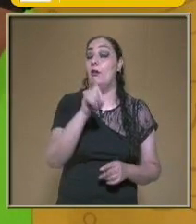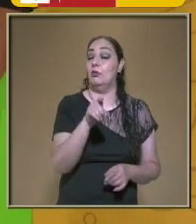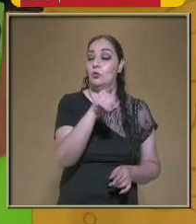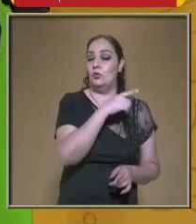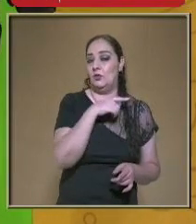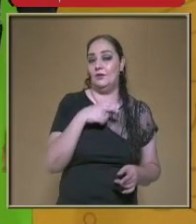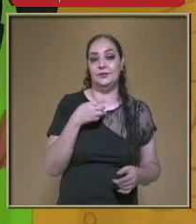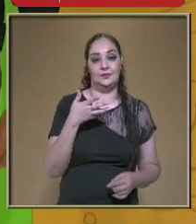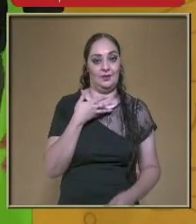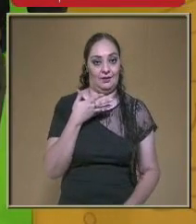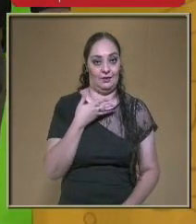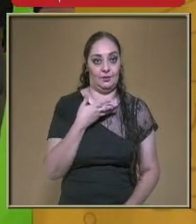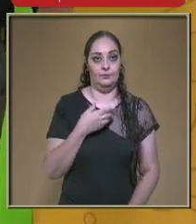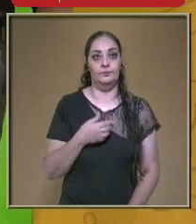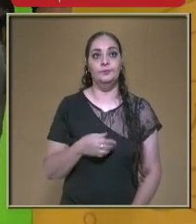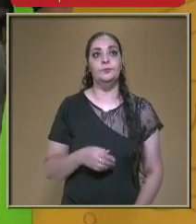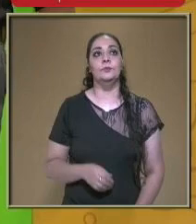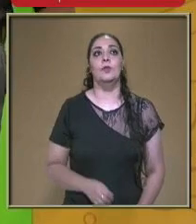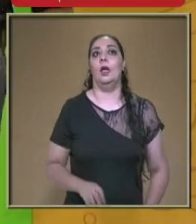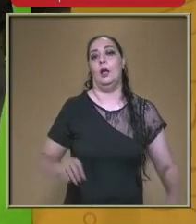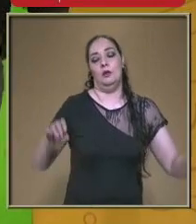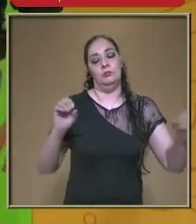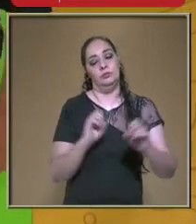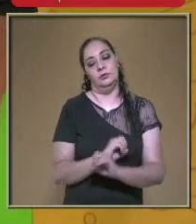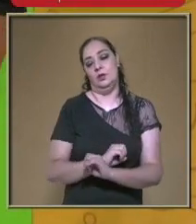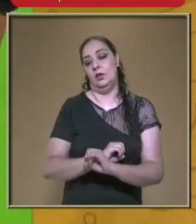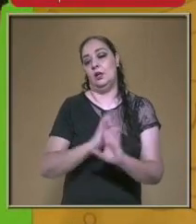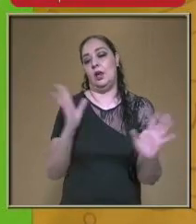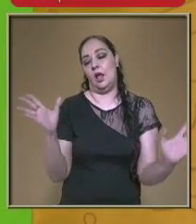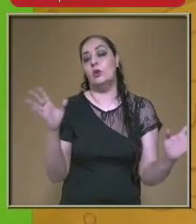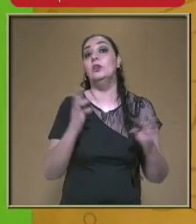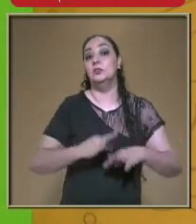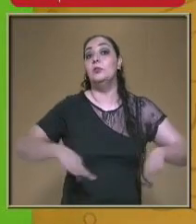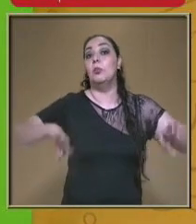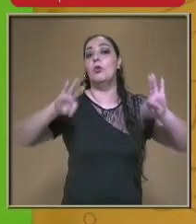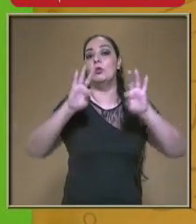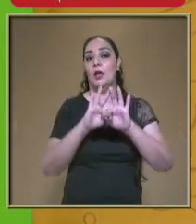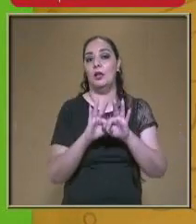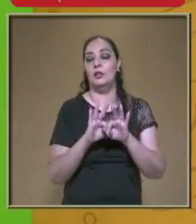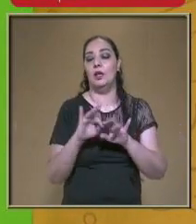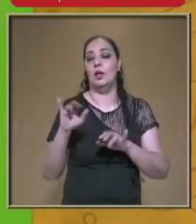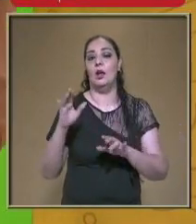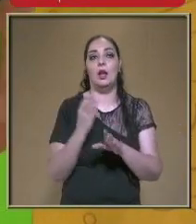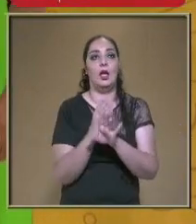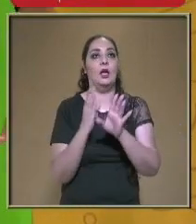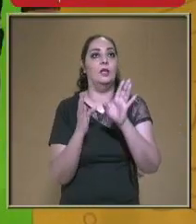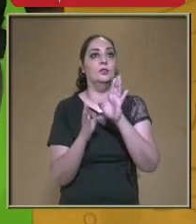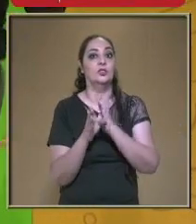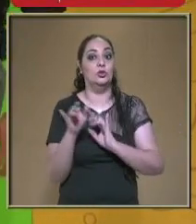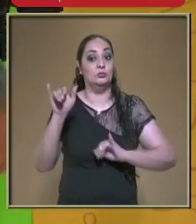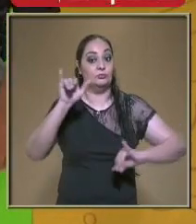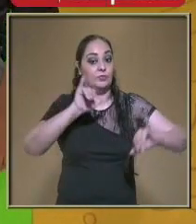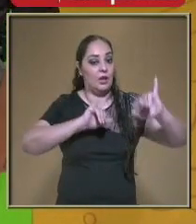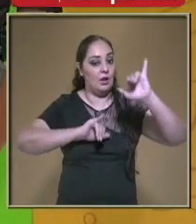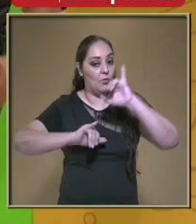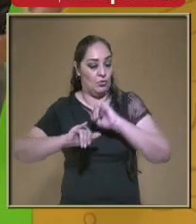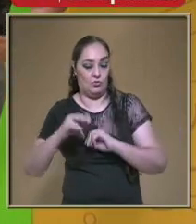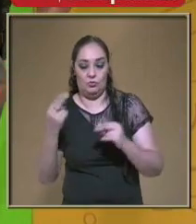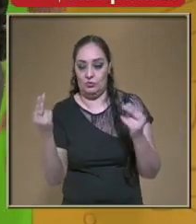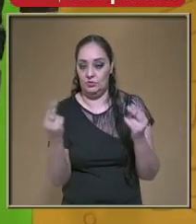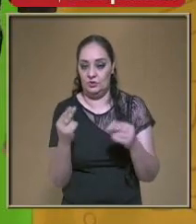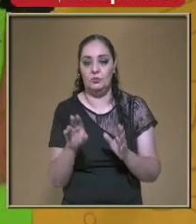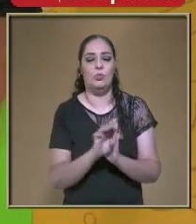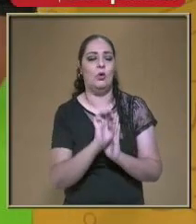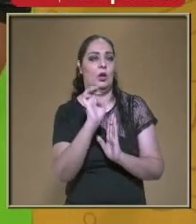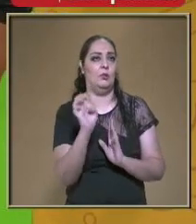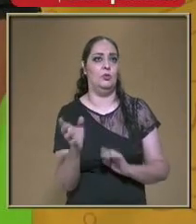Then, of course, it's gonna be very important, the laboratory equipment, okay? For